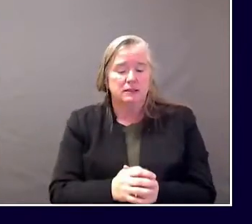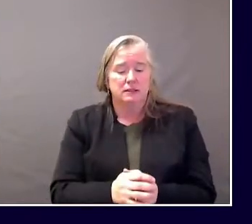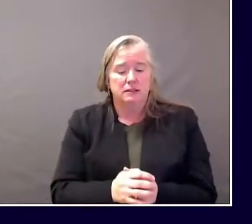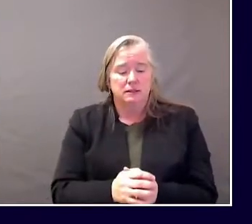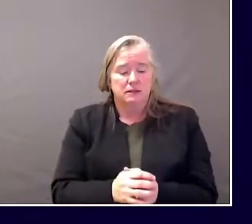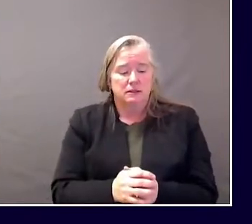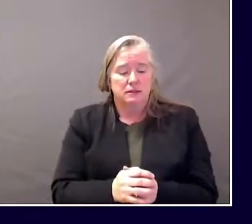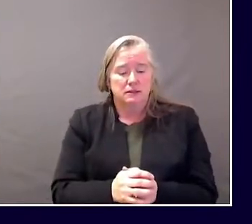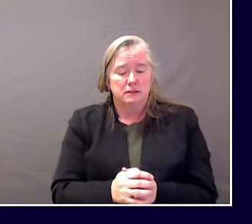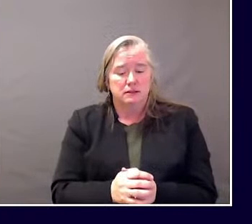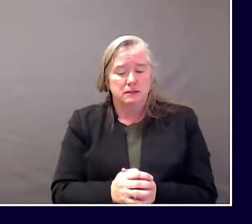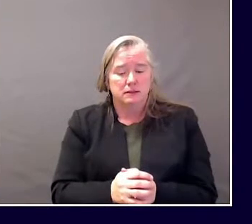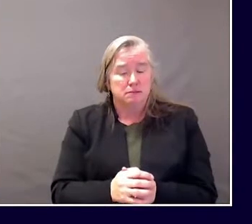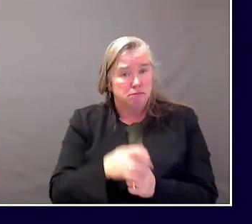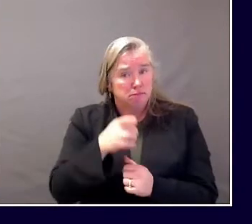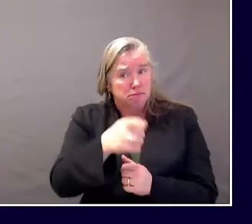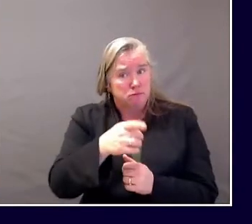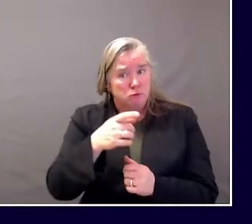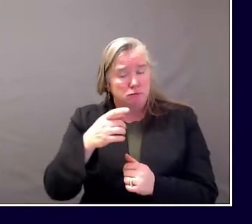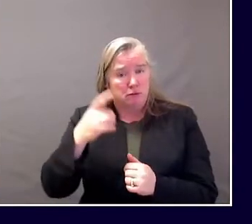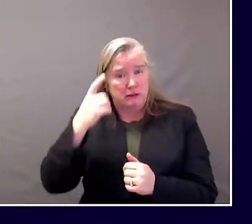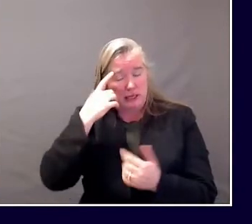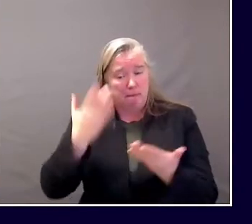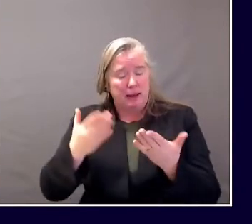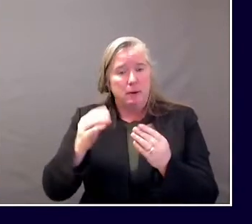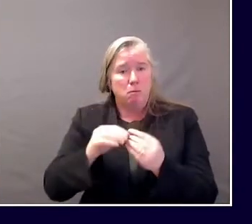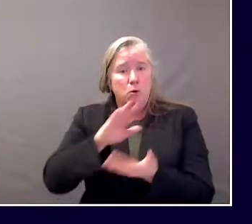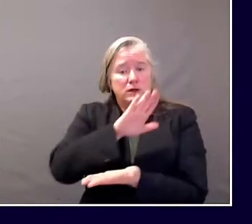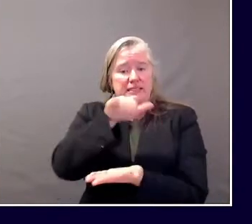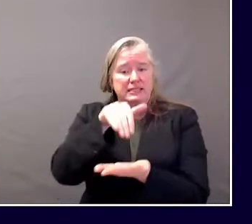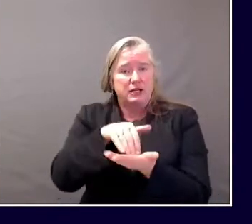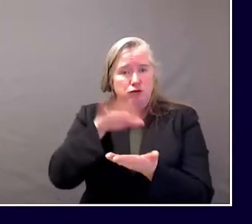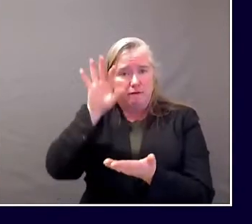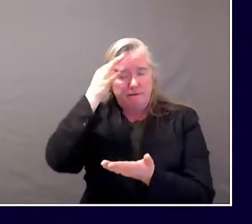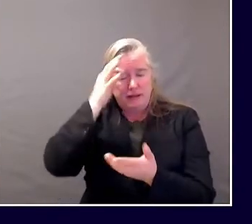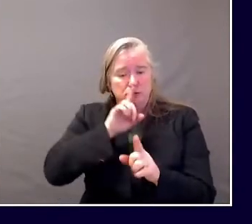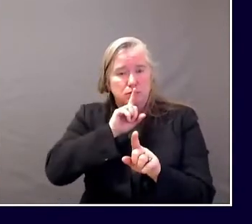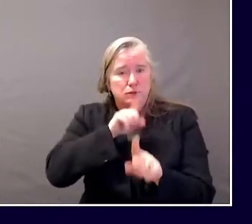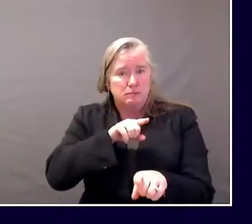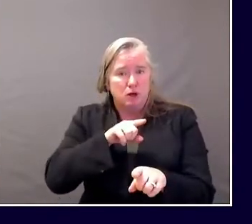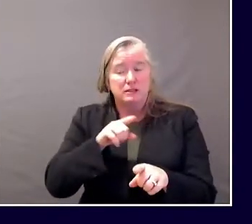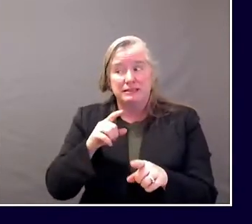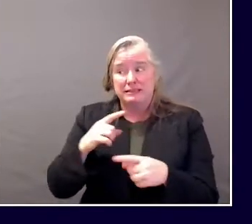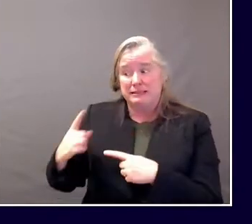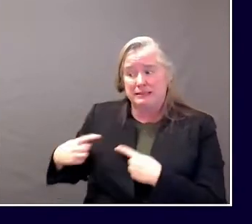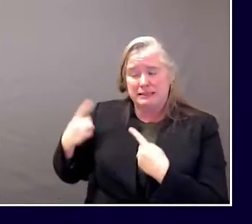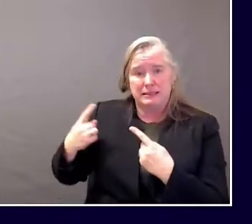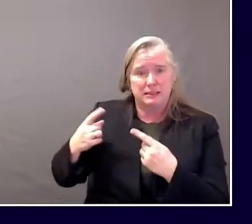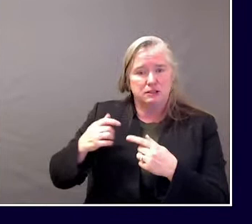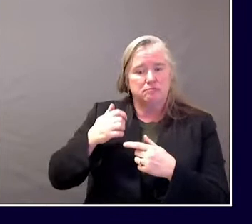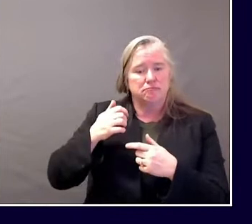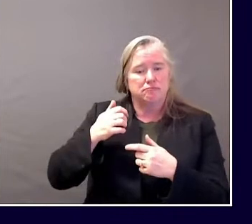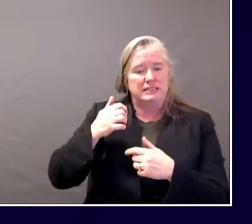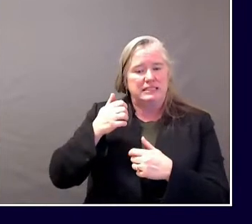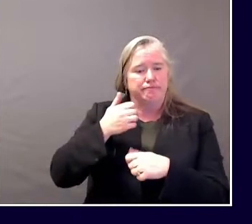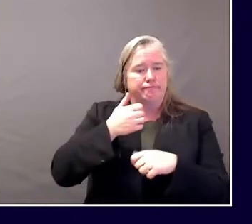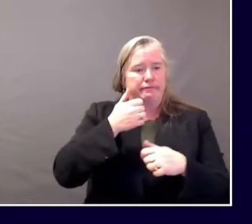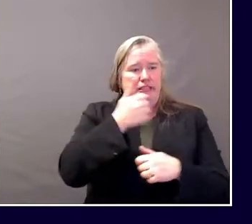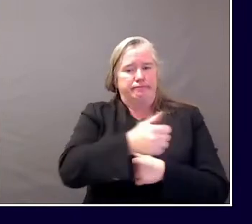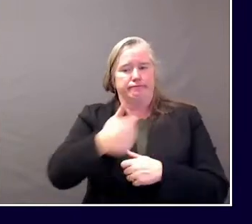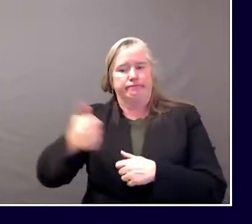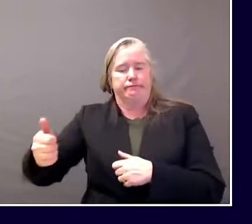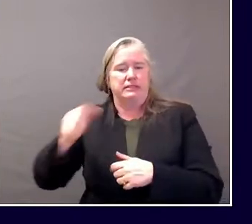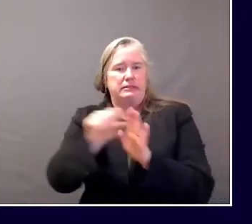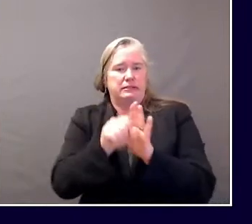expect maybe a more centralized federal response rather than kind of more of a state-based response? Evan, I